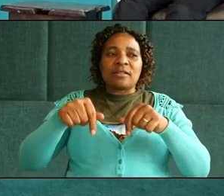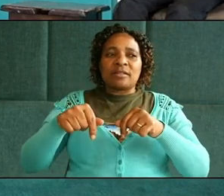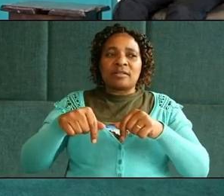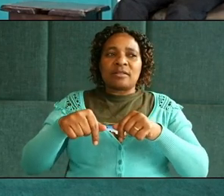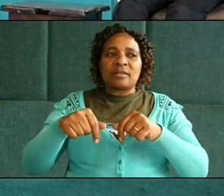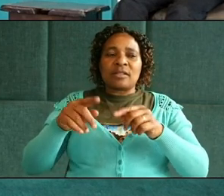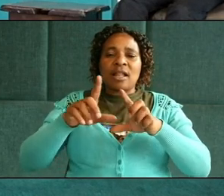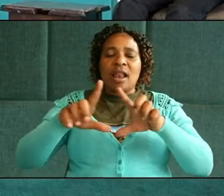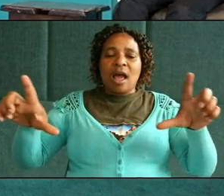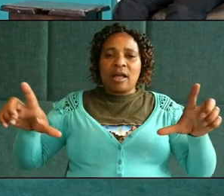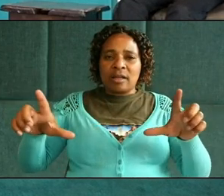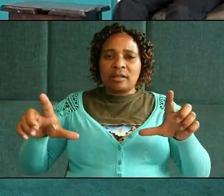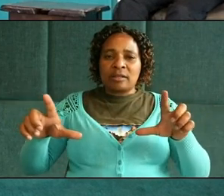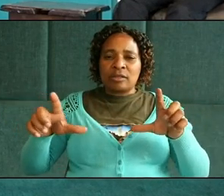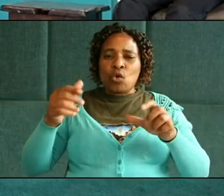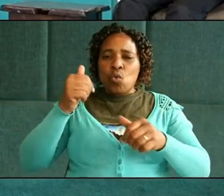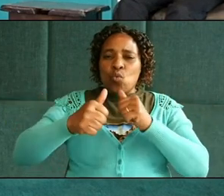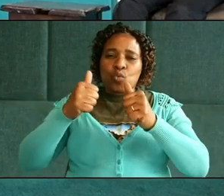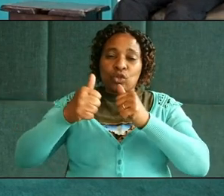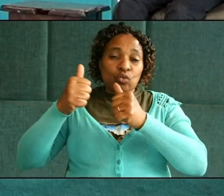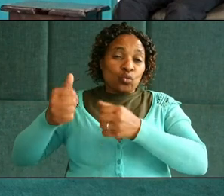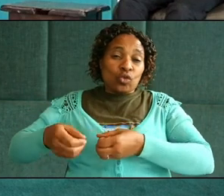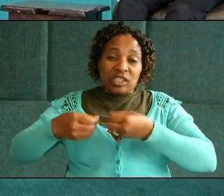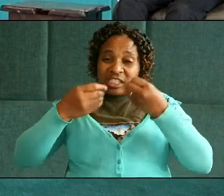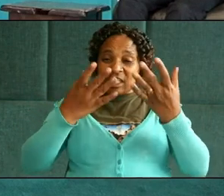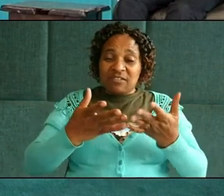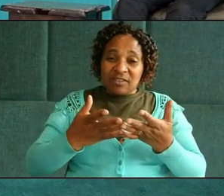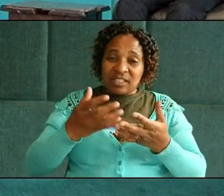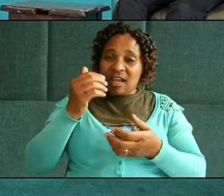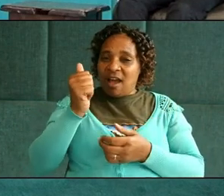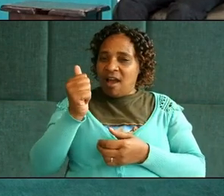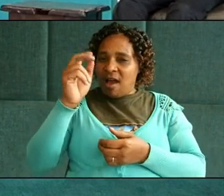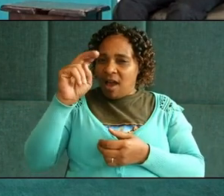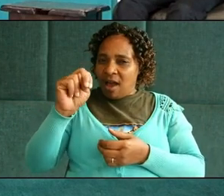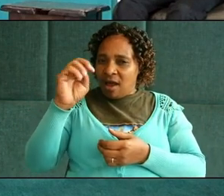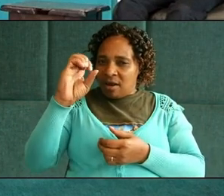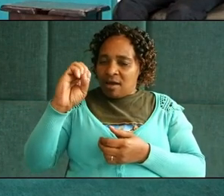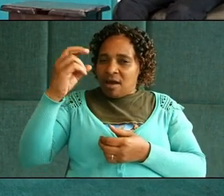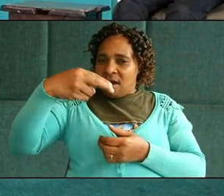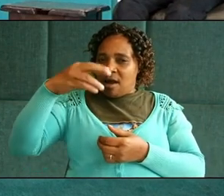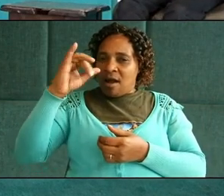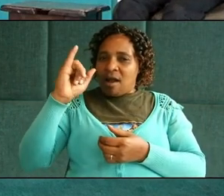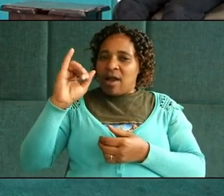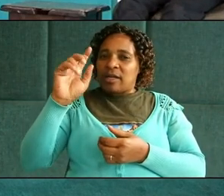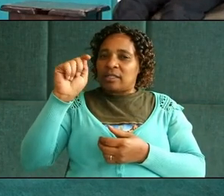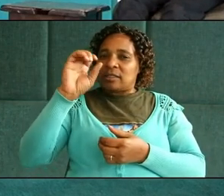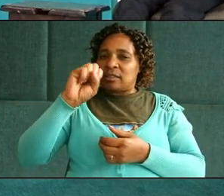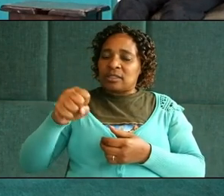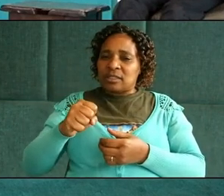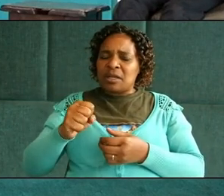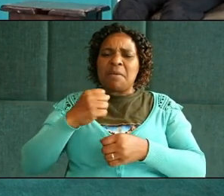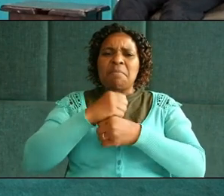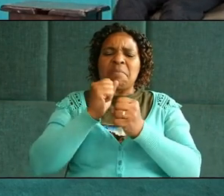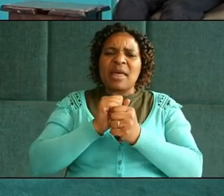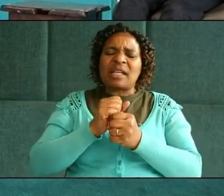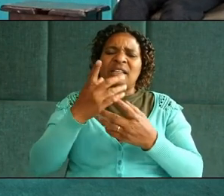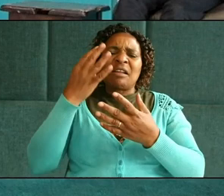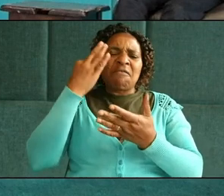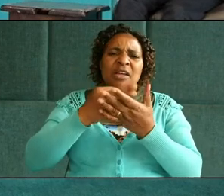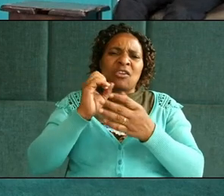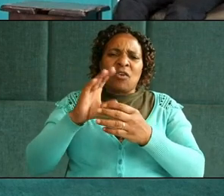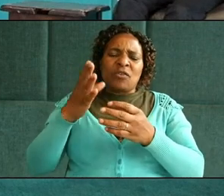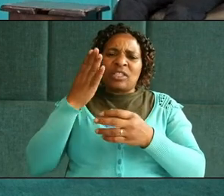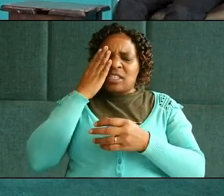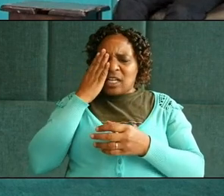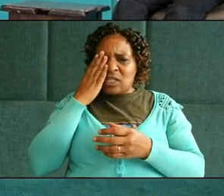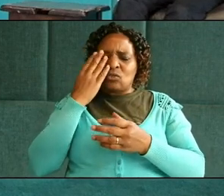the land that he asked to subdue was of the Anakites, and the Anakites are the ones who had caused the faith of the Israelites to dwindle and